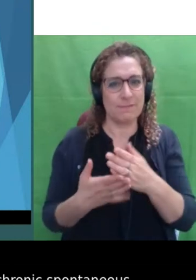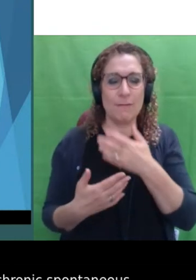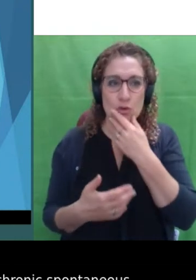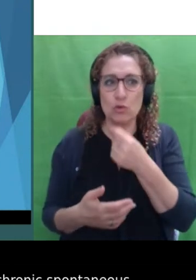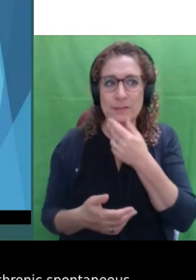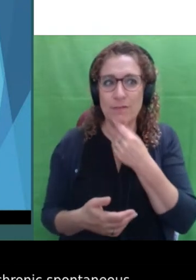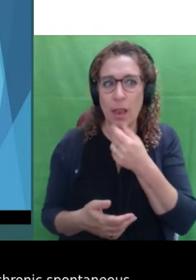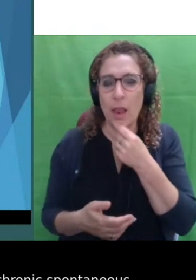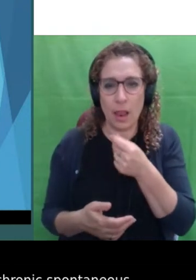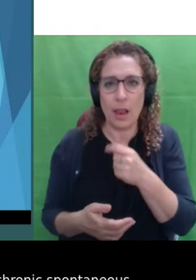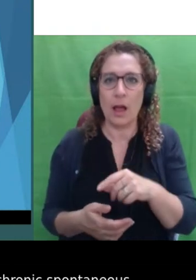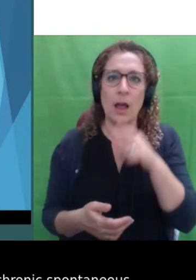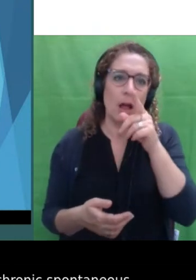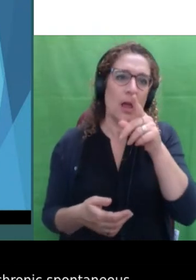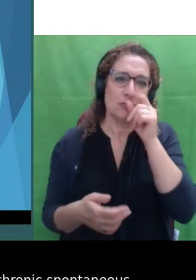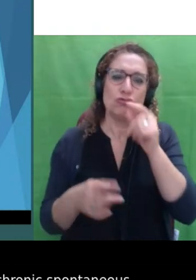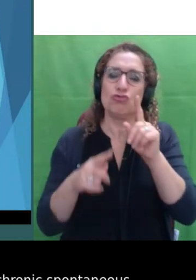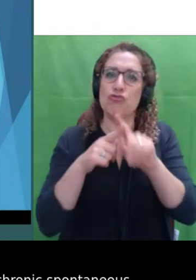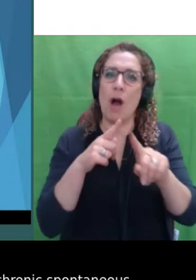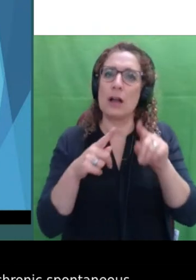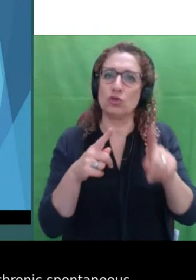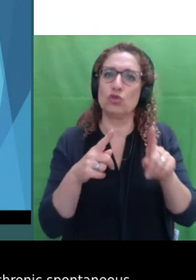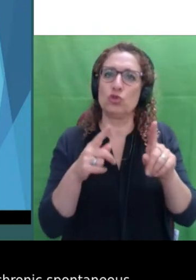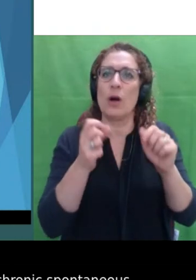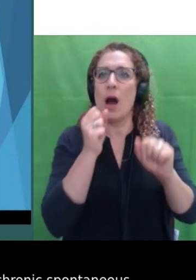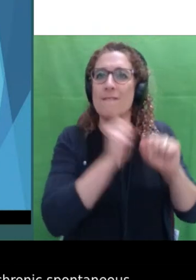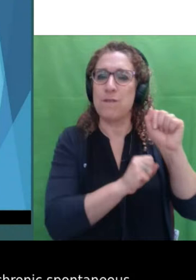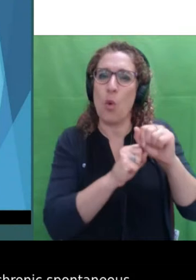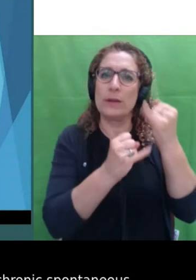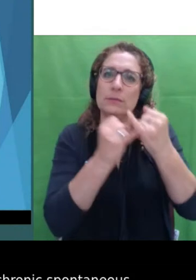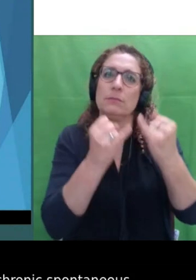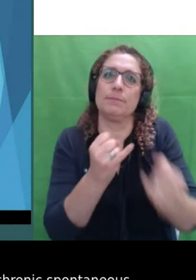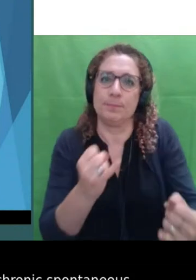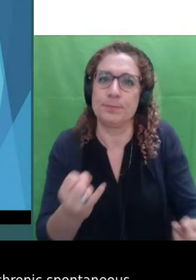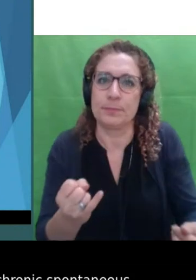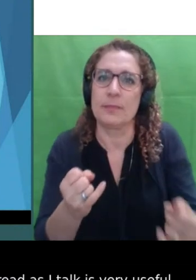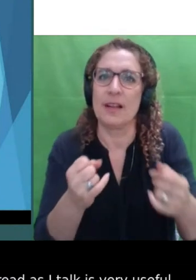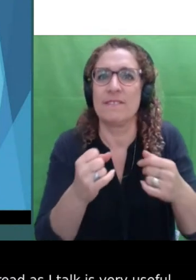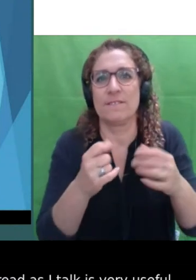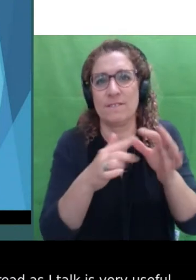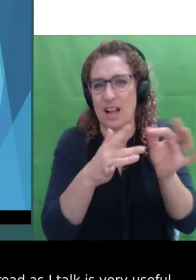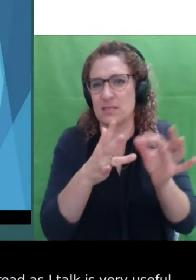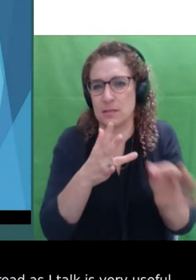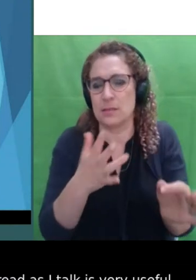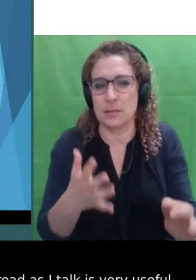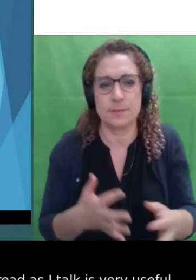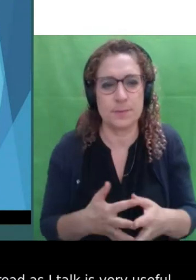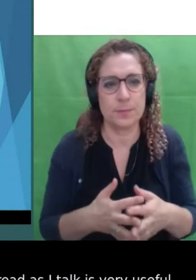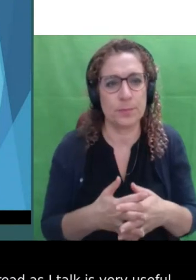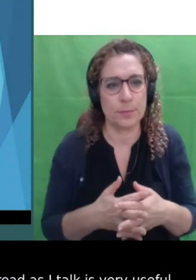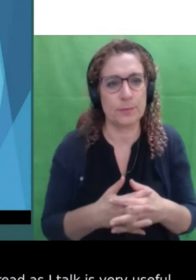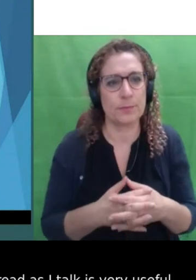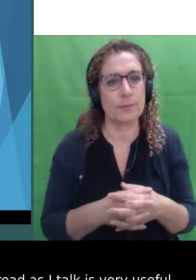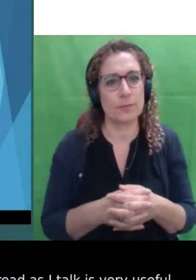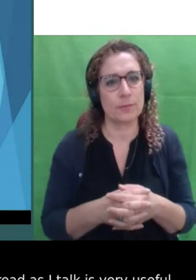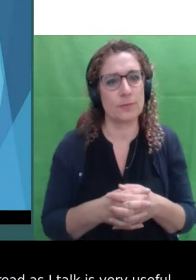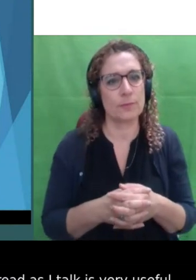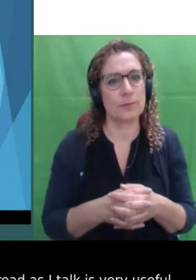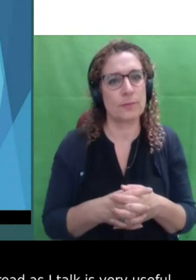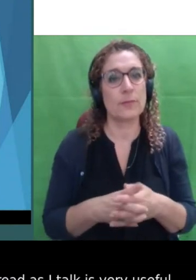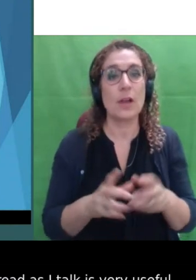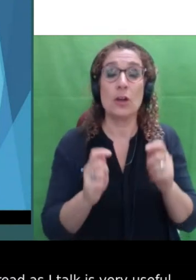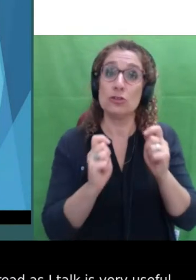you're trying to avoid aggravating factors the the the treatment for chronic spontaneous urticaria is